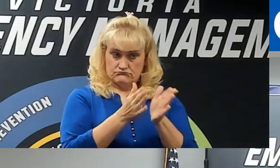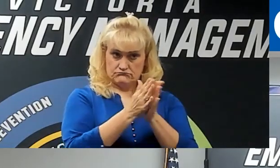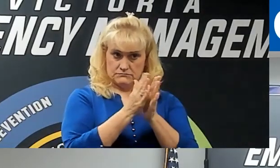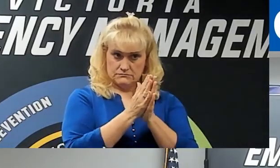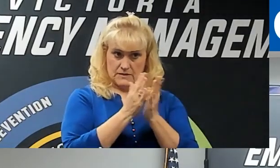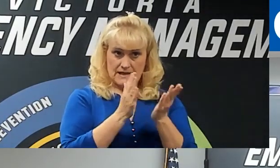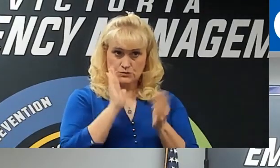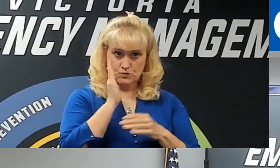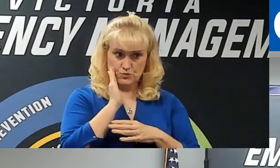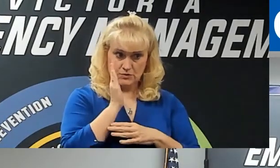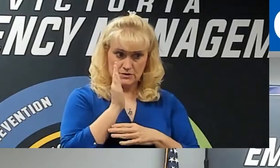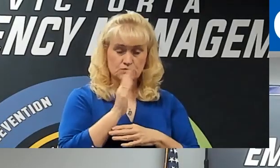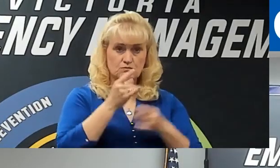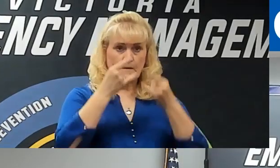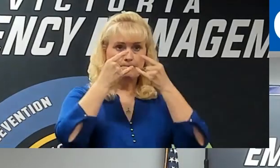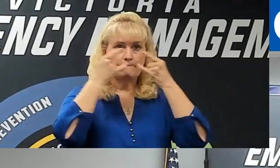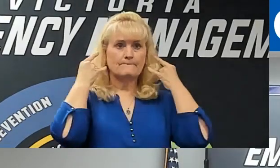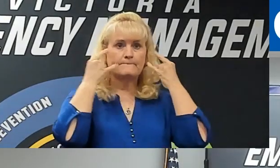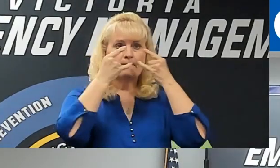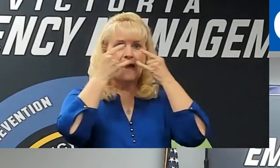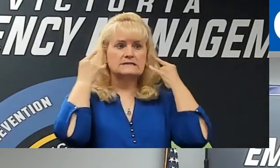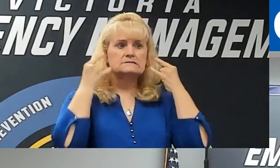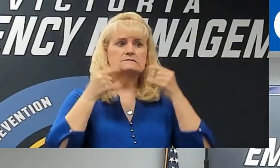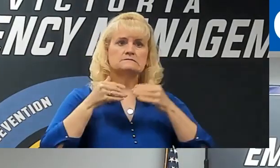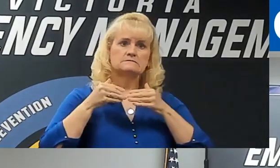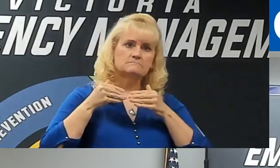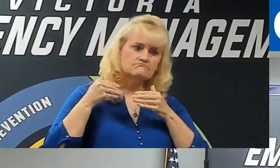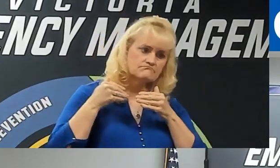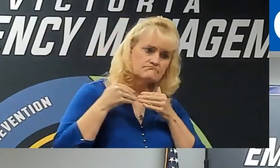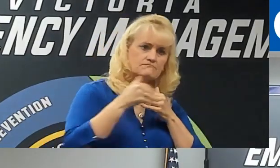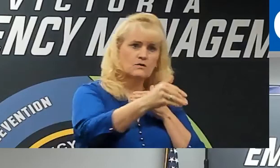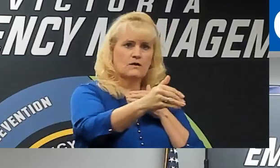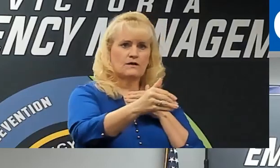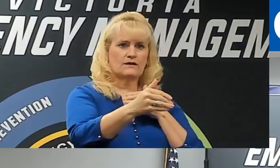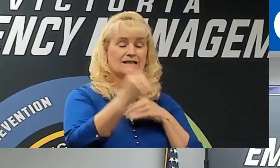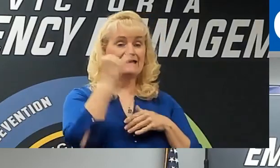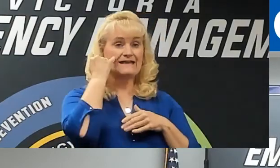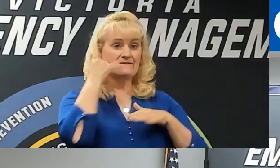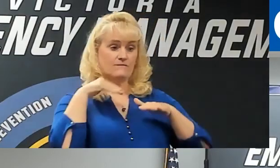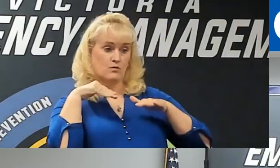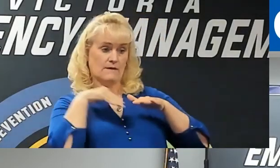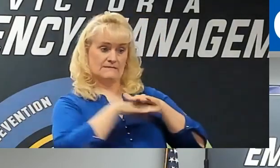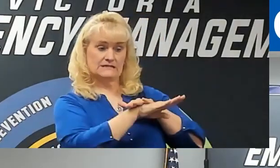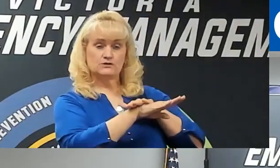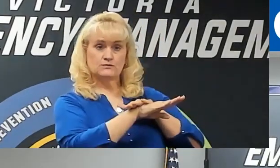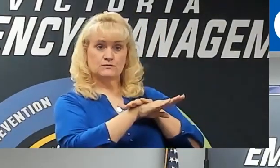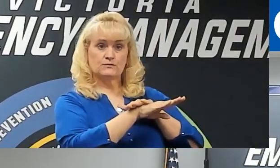that's to wear masks going forward. For those coming into our county buildings, we'll be